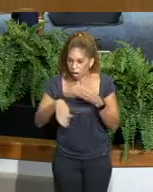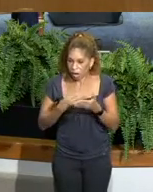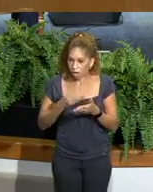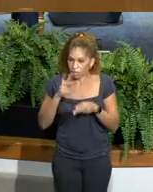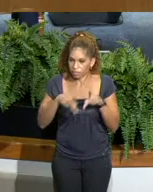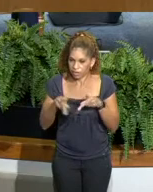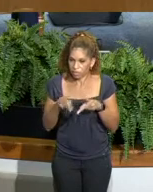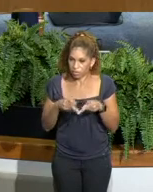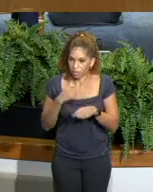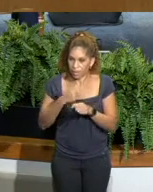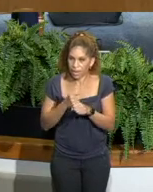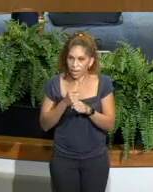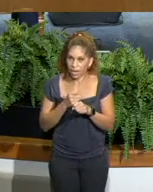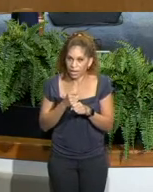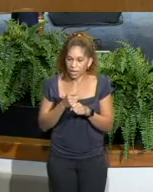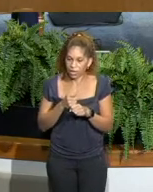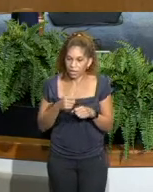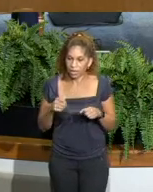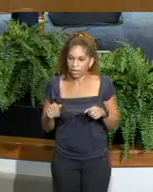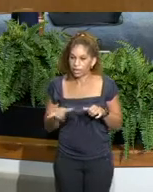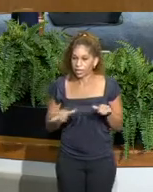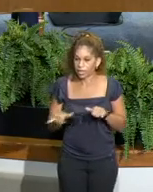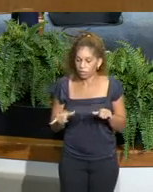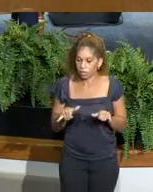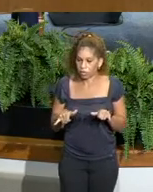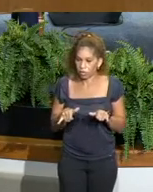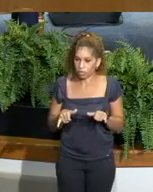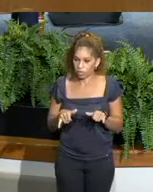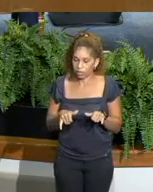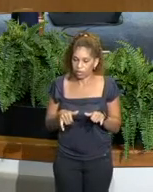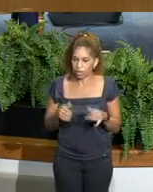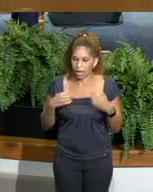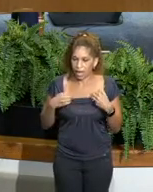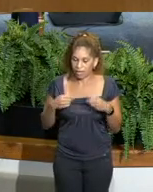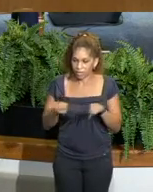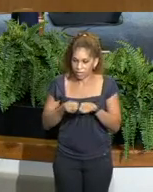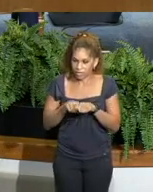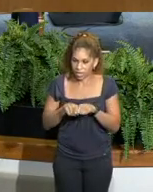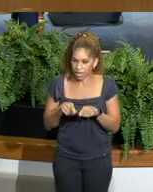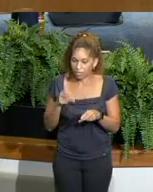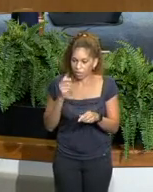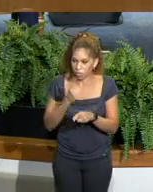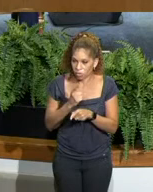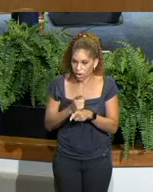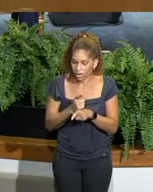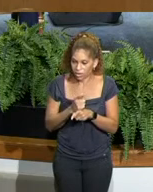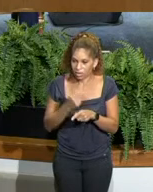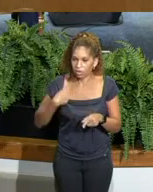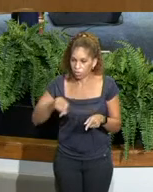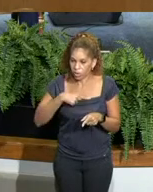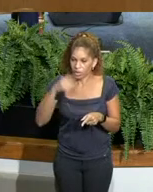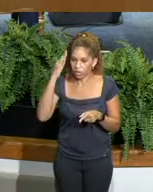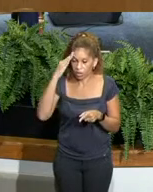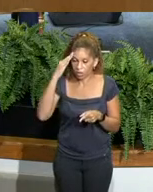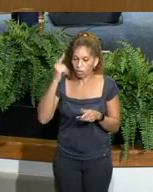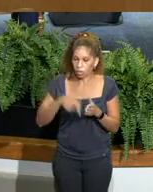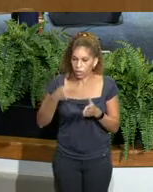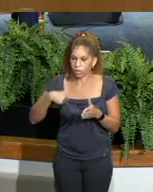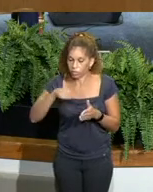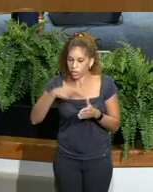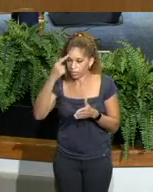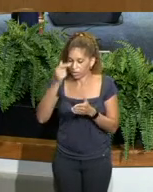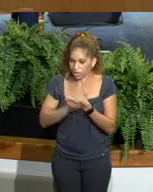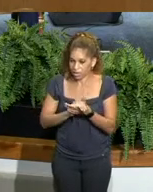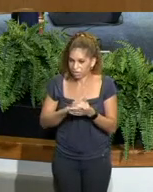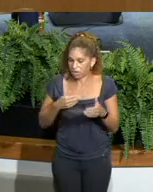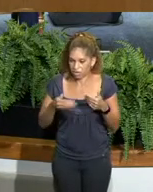are created equal, endowed by their creator with certain inalienable rights, among which are life, liberty, and the pursuit of happiness. We know what we believe